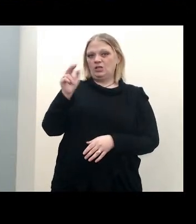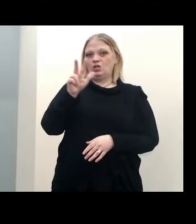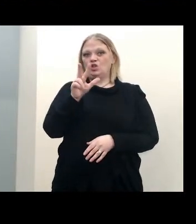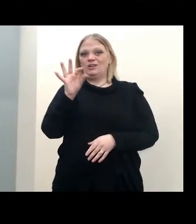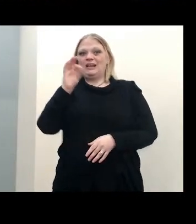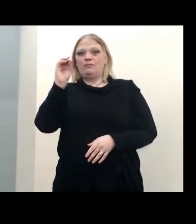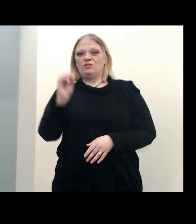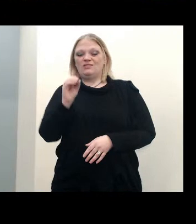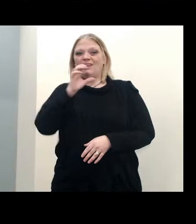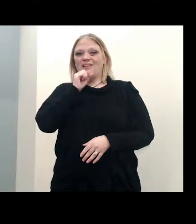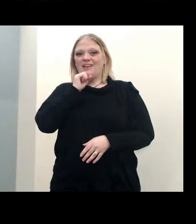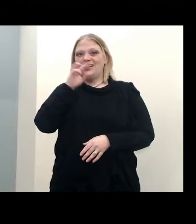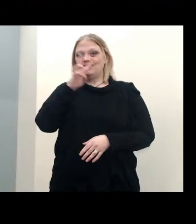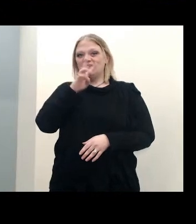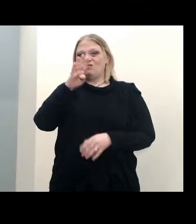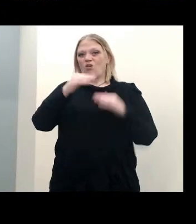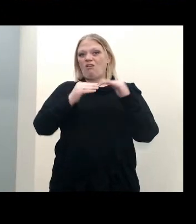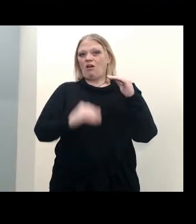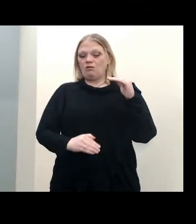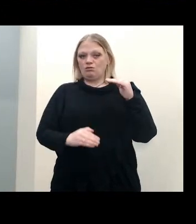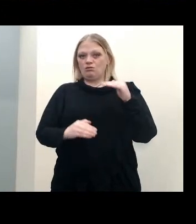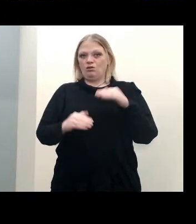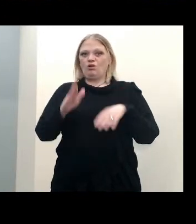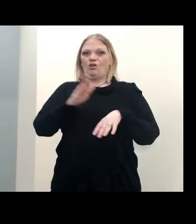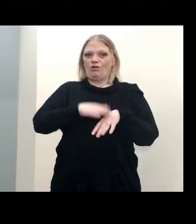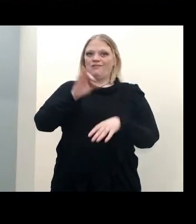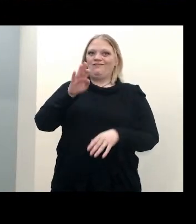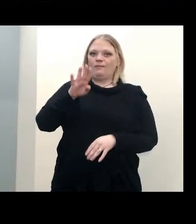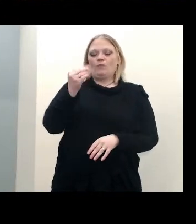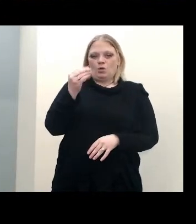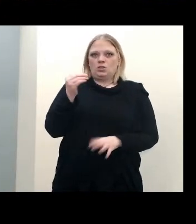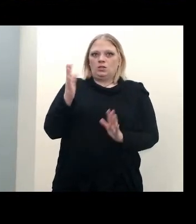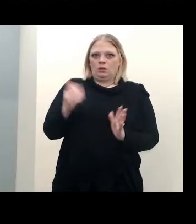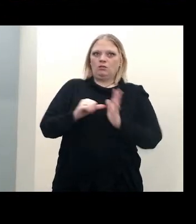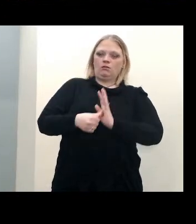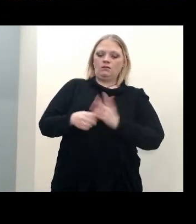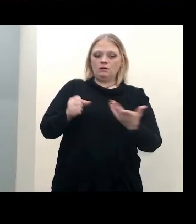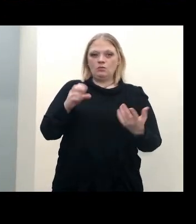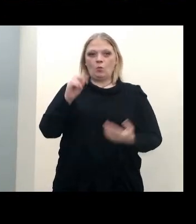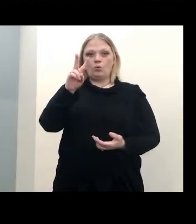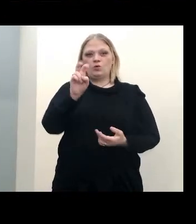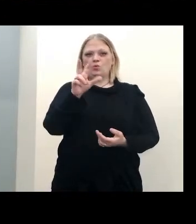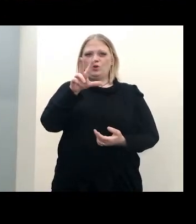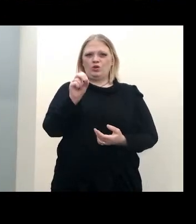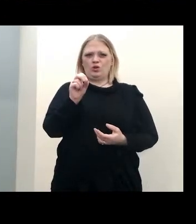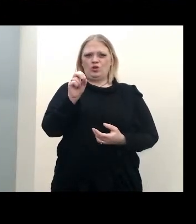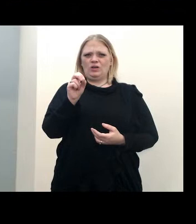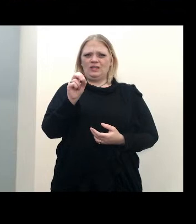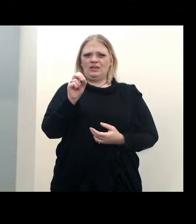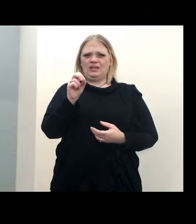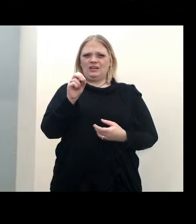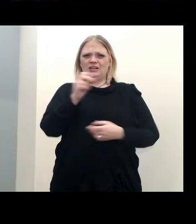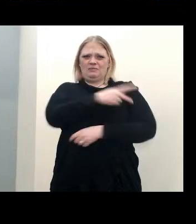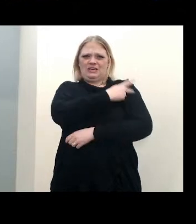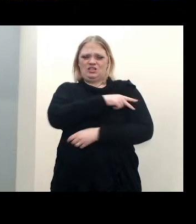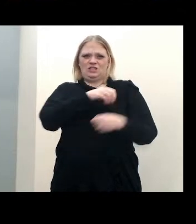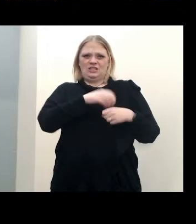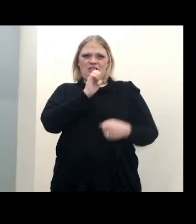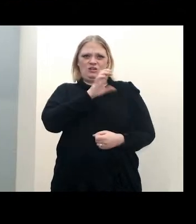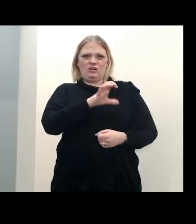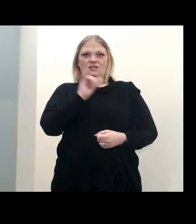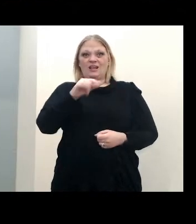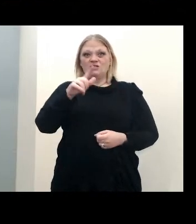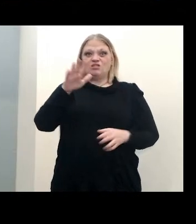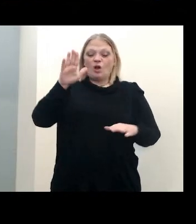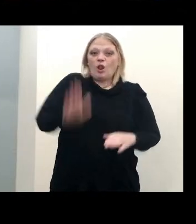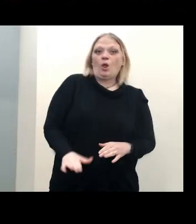patients were 64 and under on February 14th. And with regard to the 230 patients in the Erie County hospitals, this is the lowest we've been in quite some